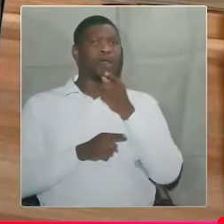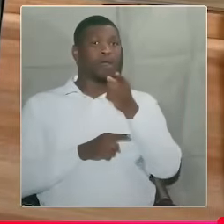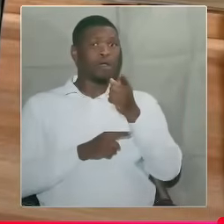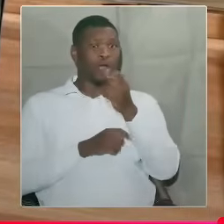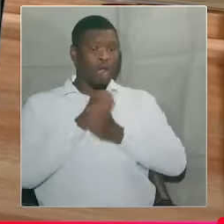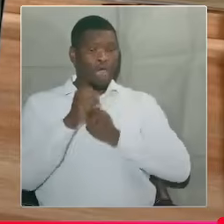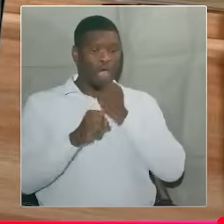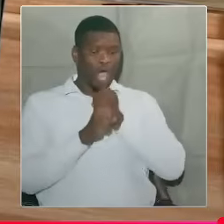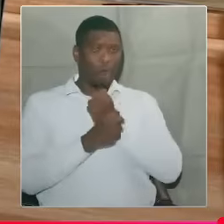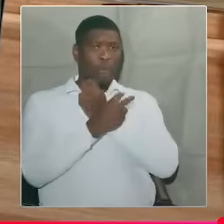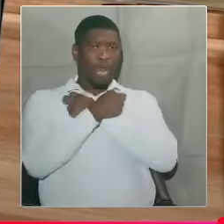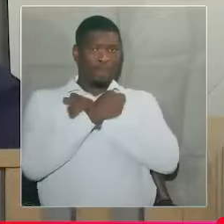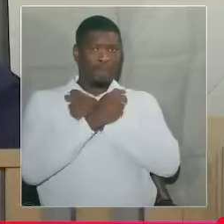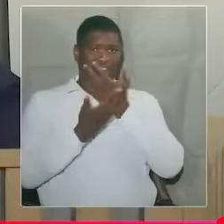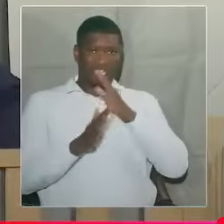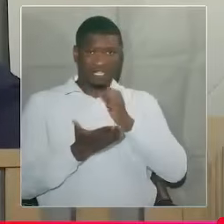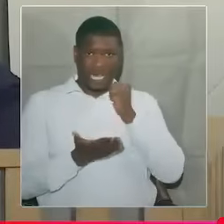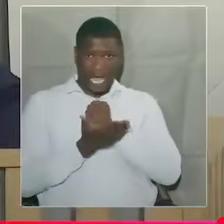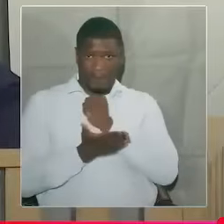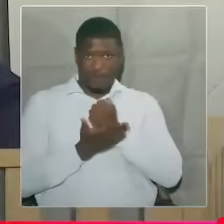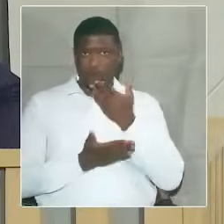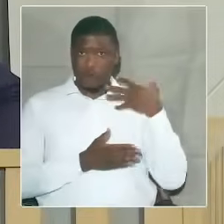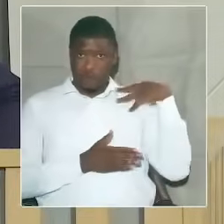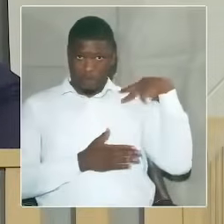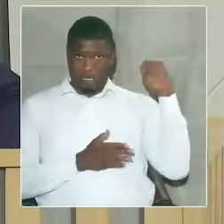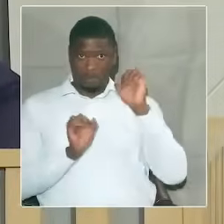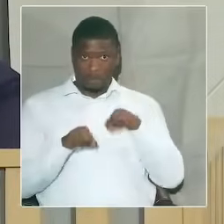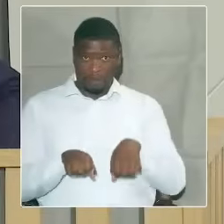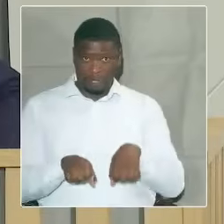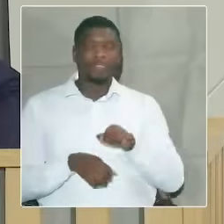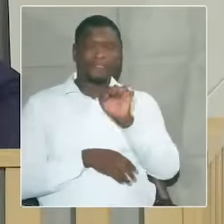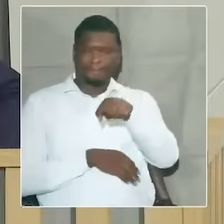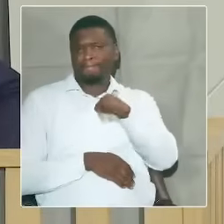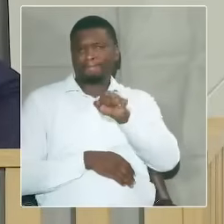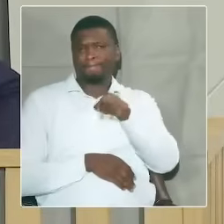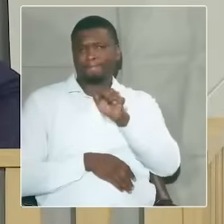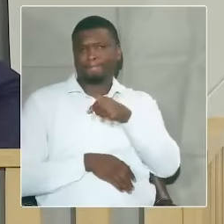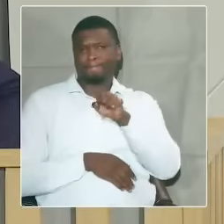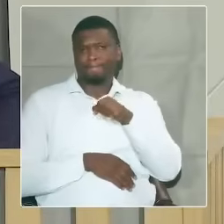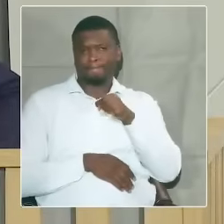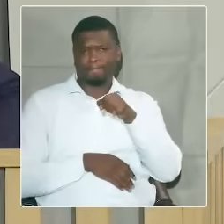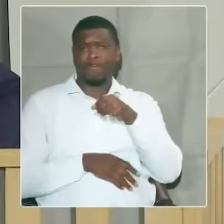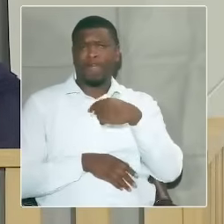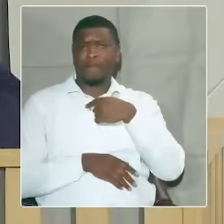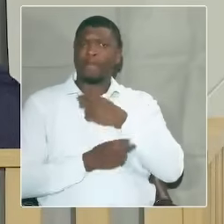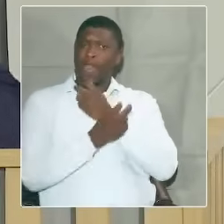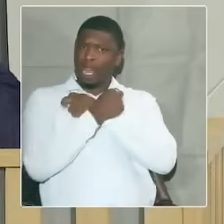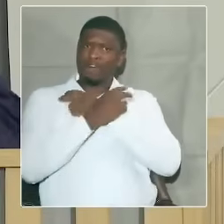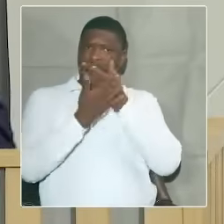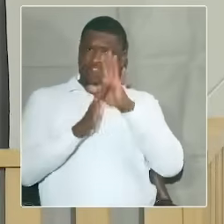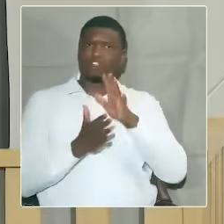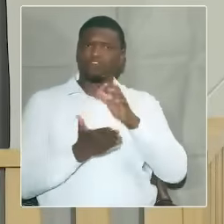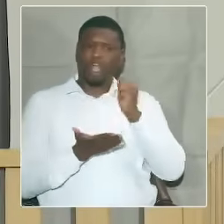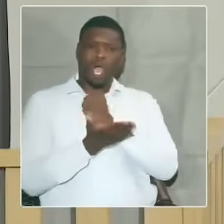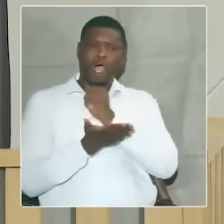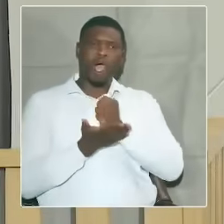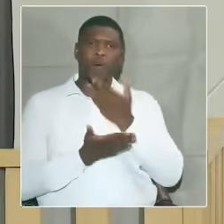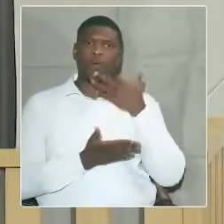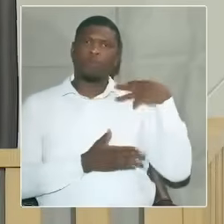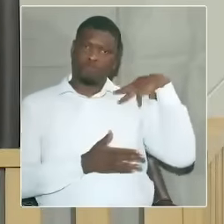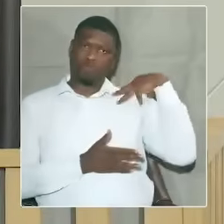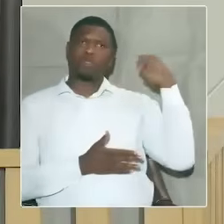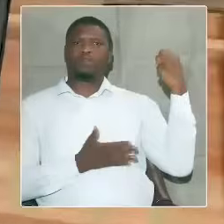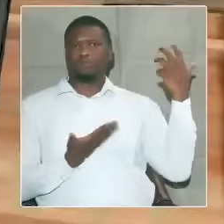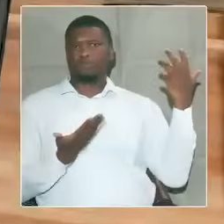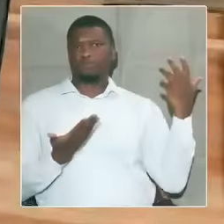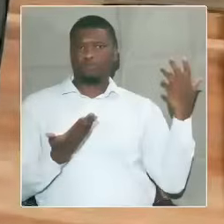minister. Oh yes, the annual leave, yes, was approved by the minister himself, yes. So he was